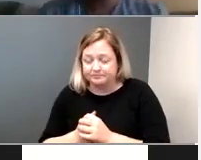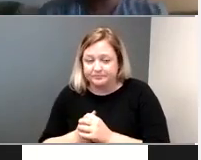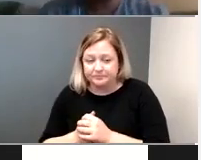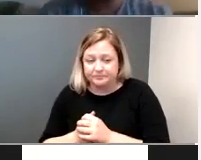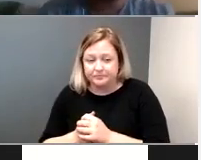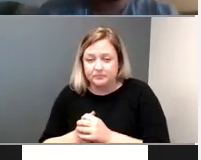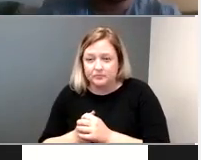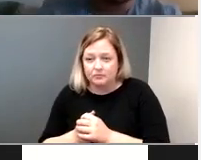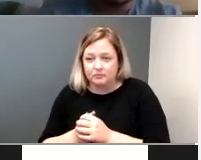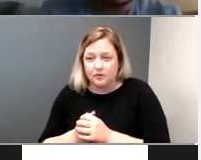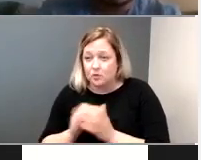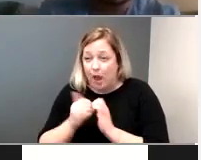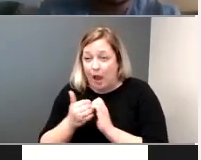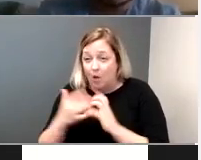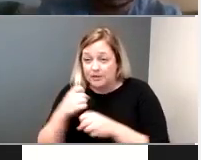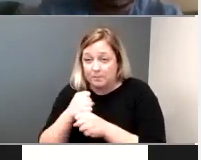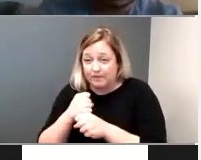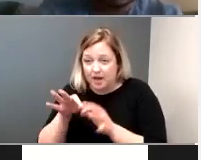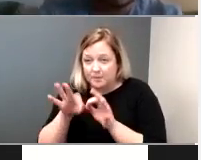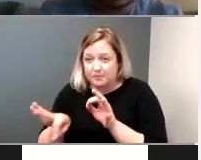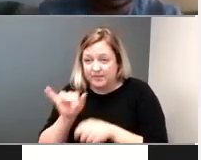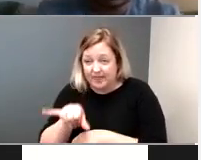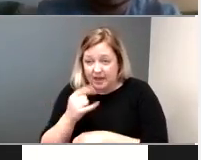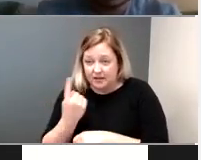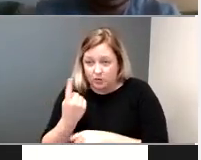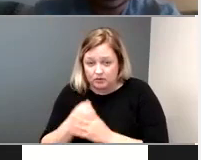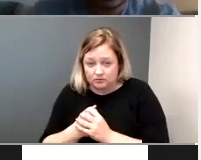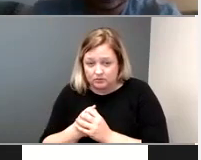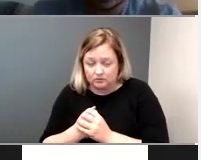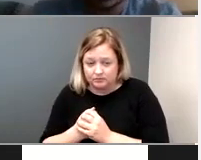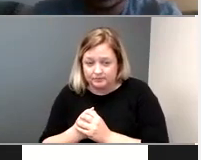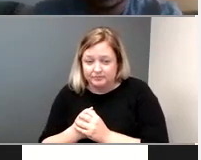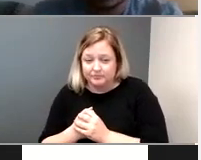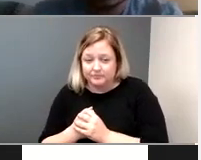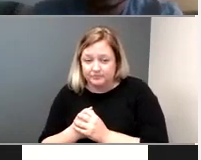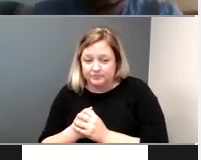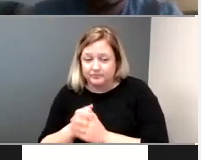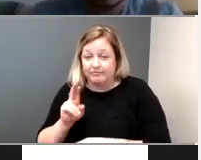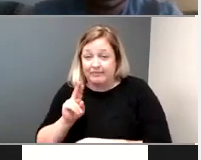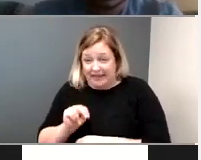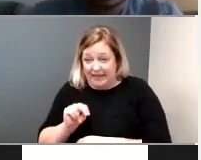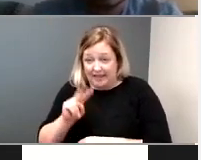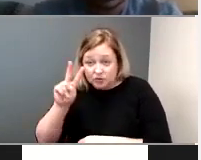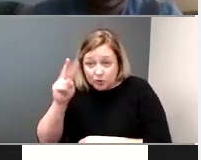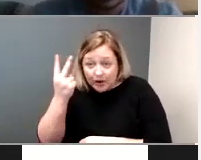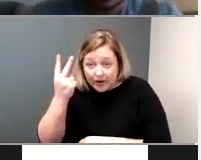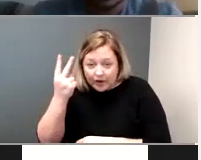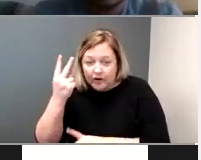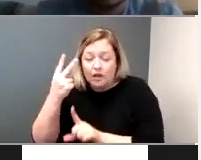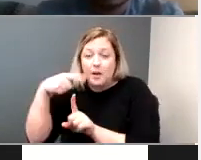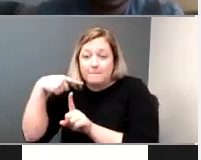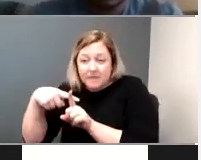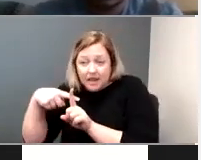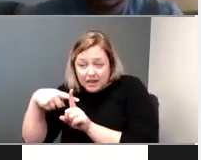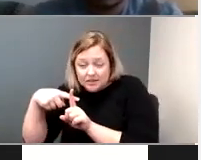the simplification of this thing? That is n squared plus